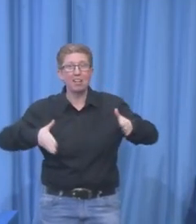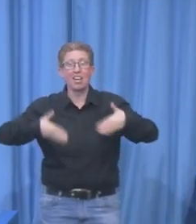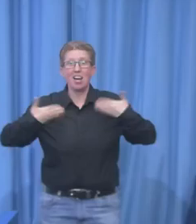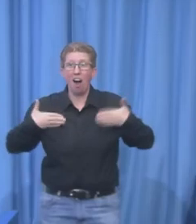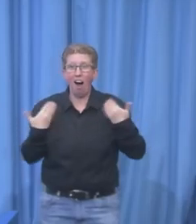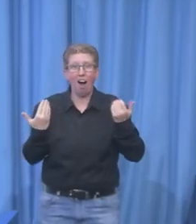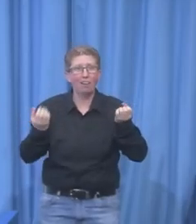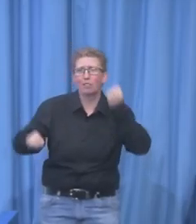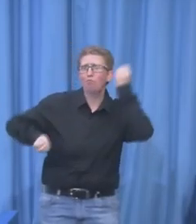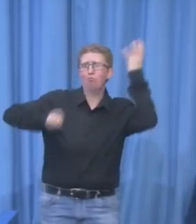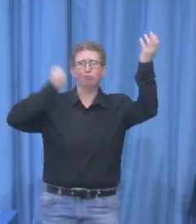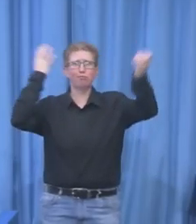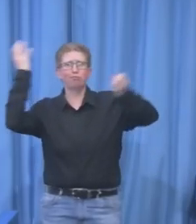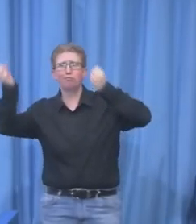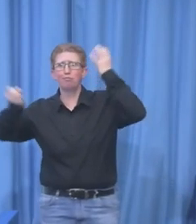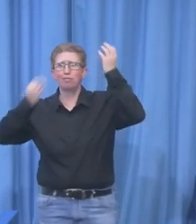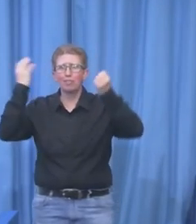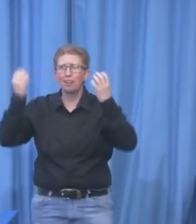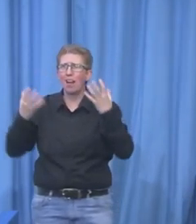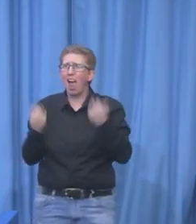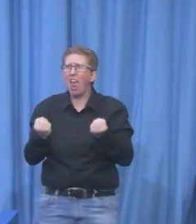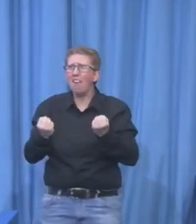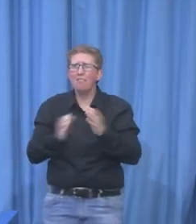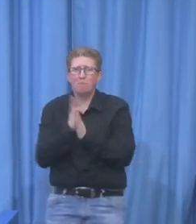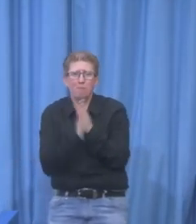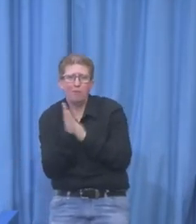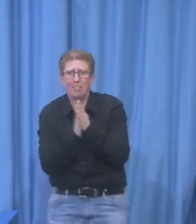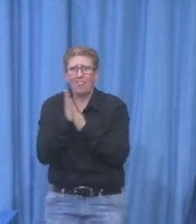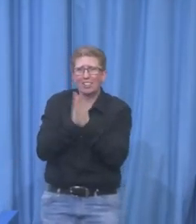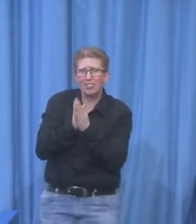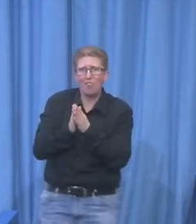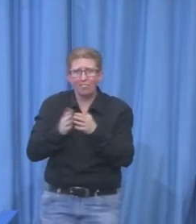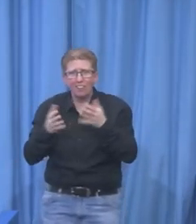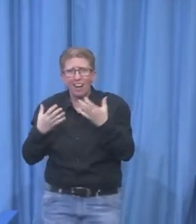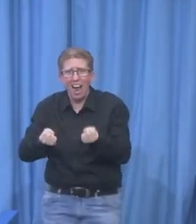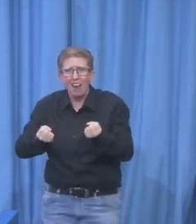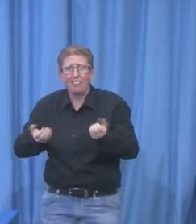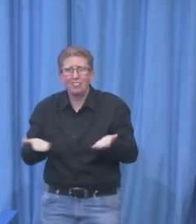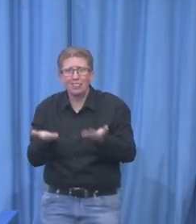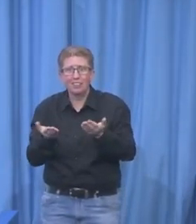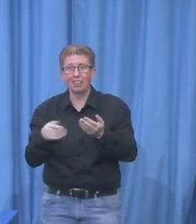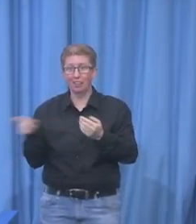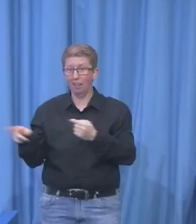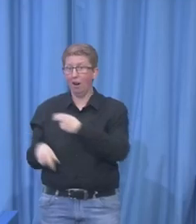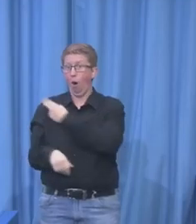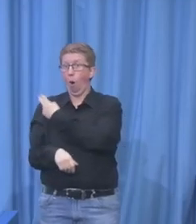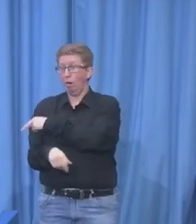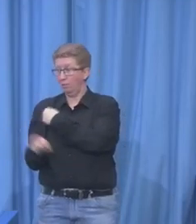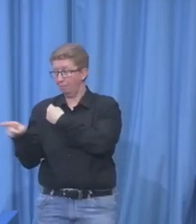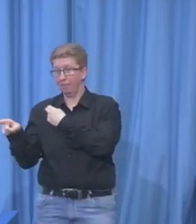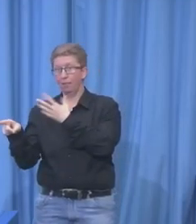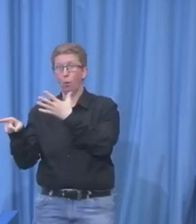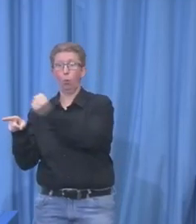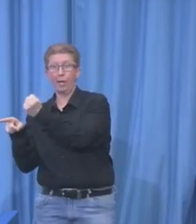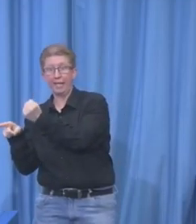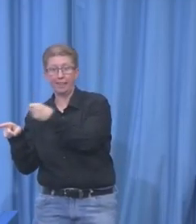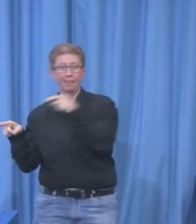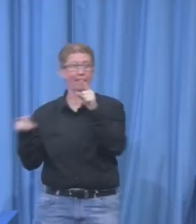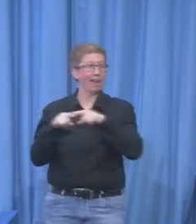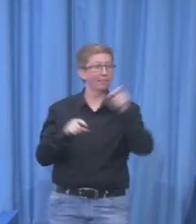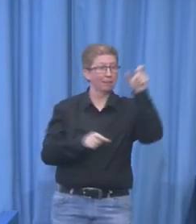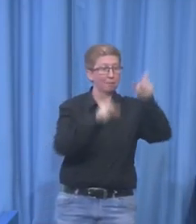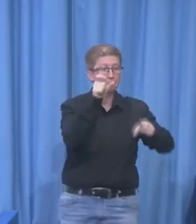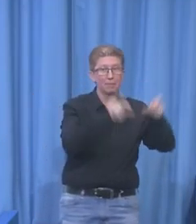talking about win-win situations. So energy and environment is good for everyone in the organization. So thank you very